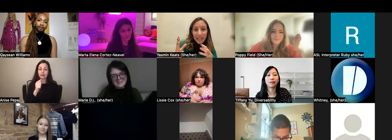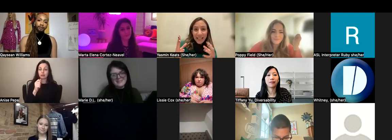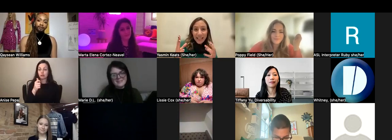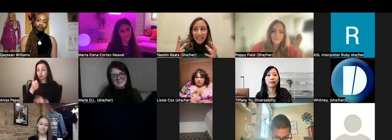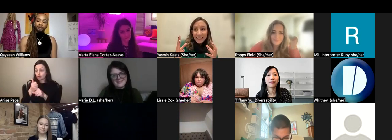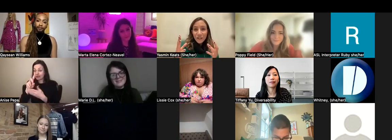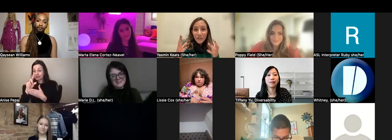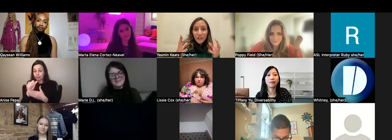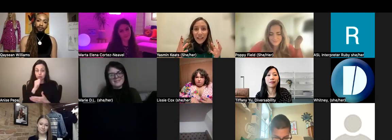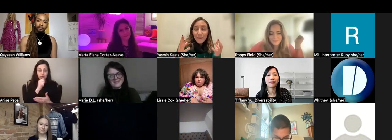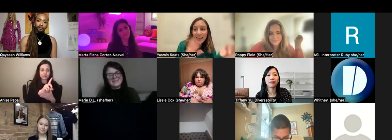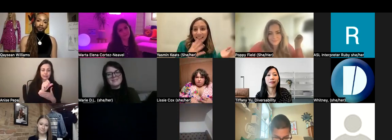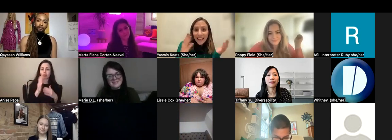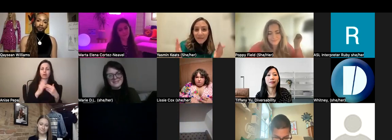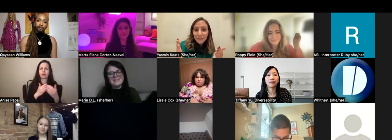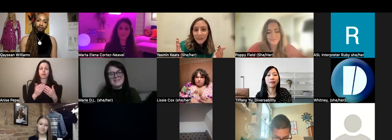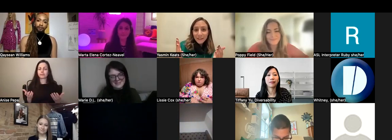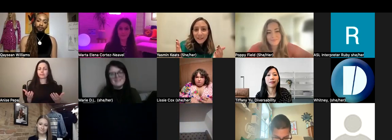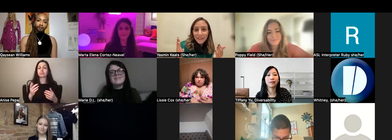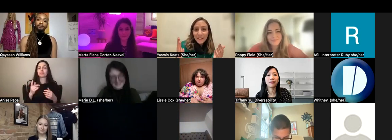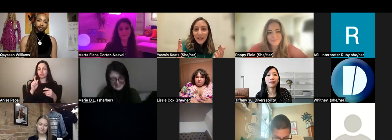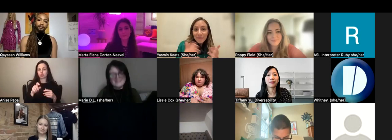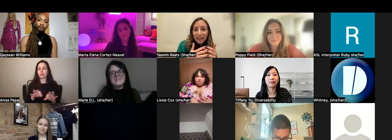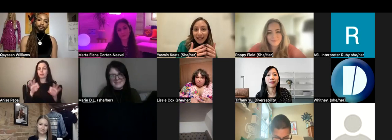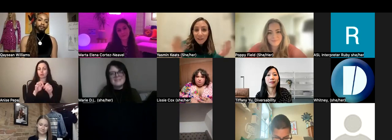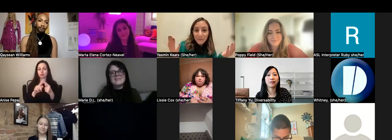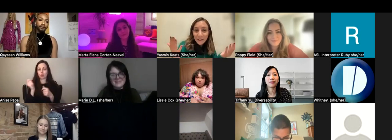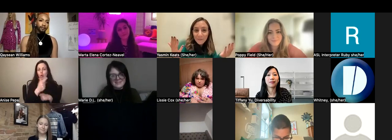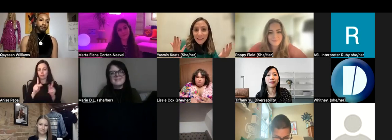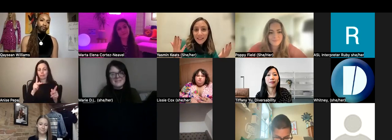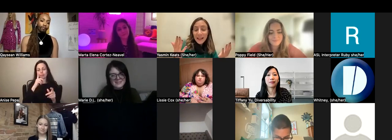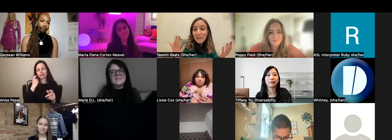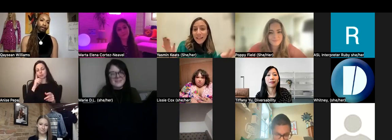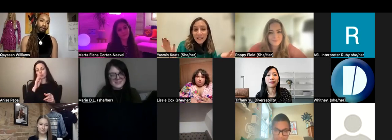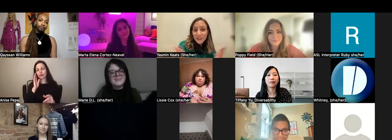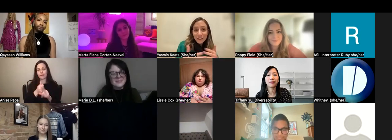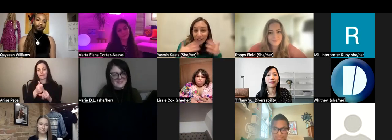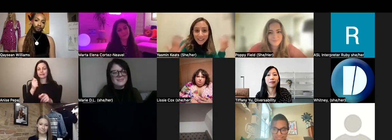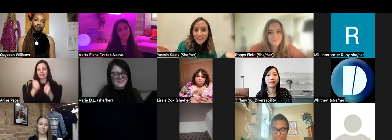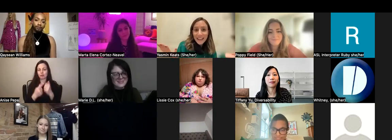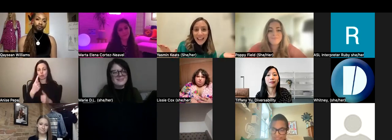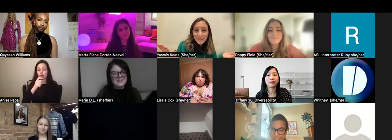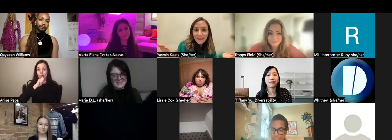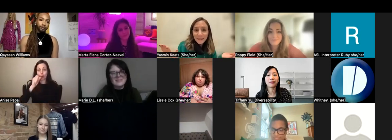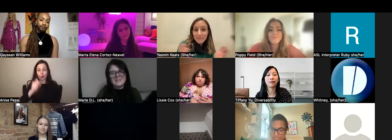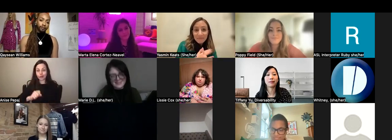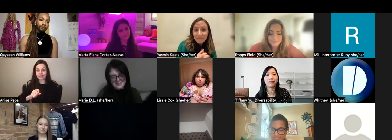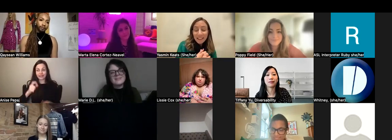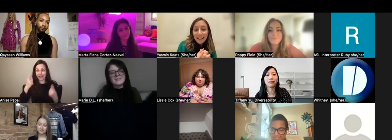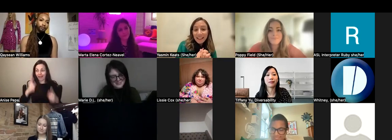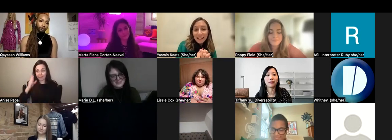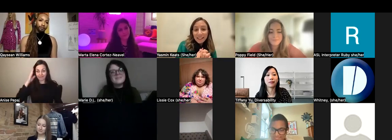not? It should matter to everyone because it's going to affect everyone. Old age, it's going to happen.